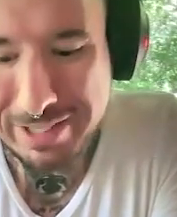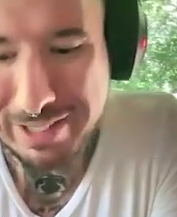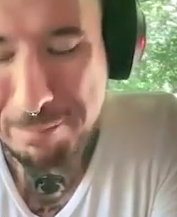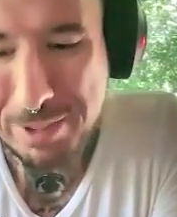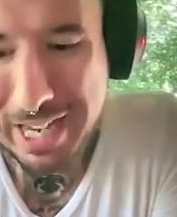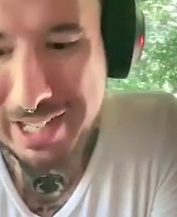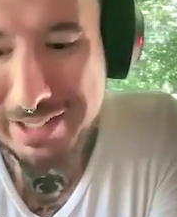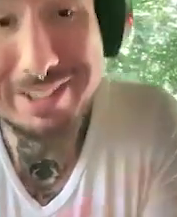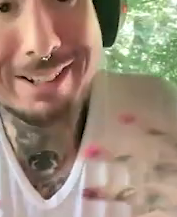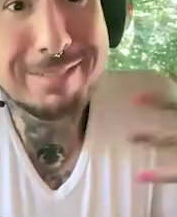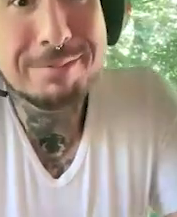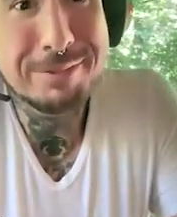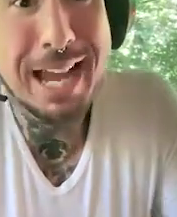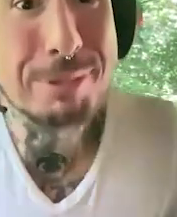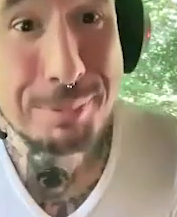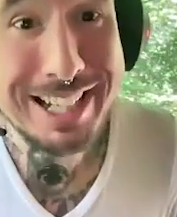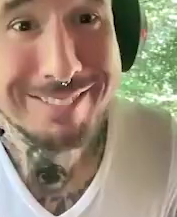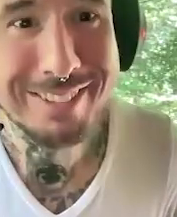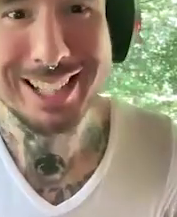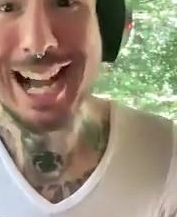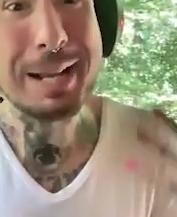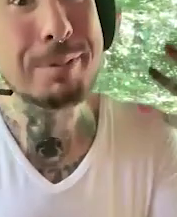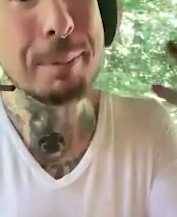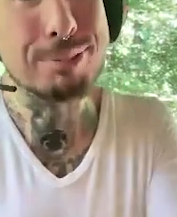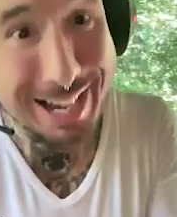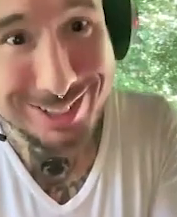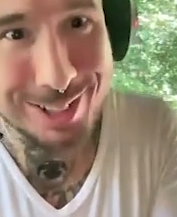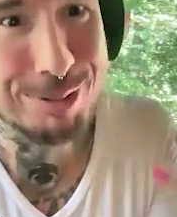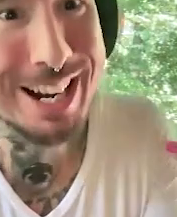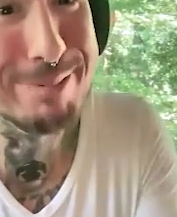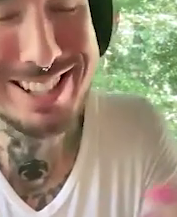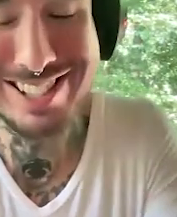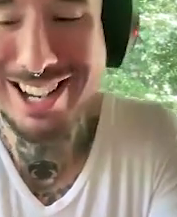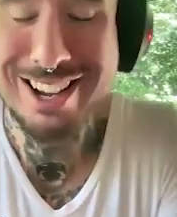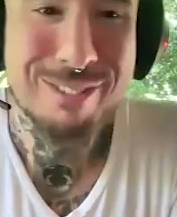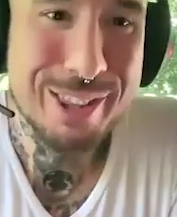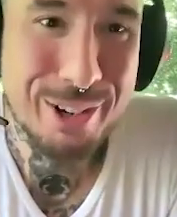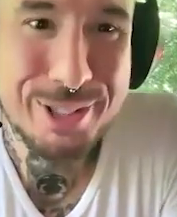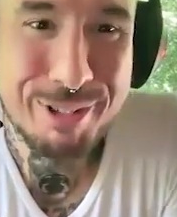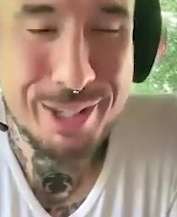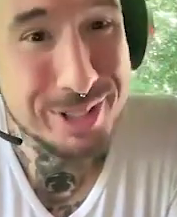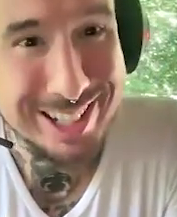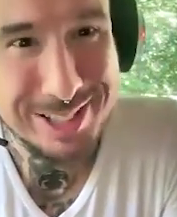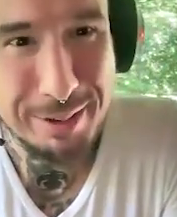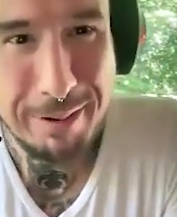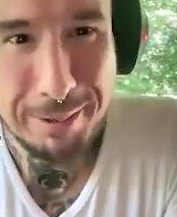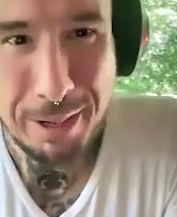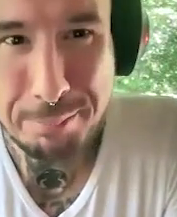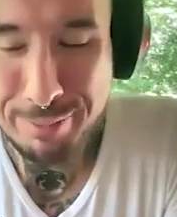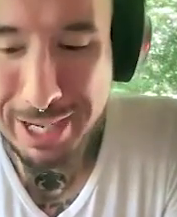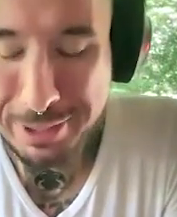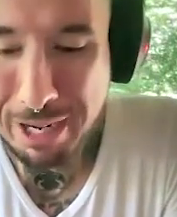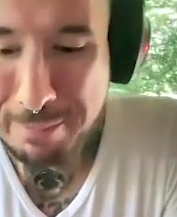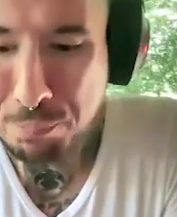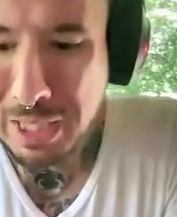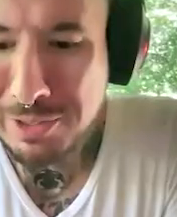aren't provided. And that was me. Like, I am the product of what happens when those things